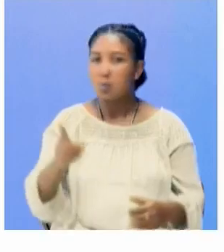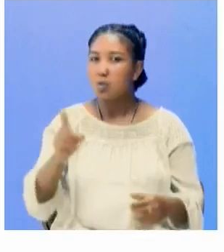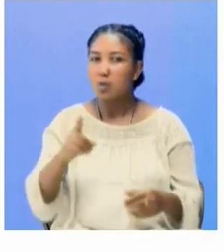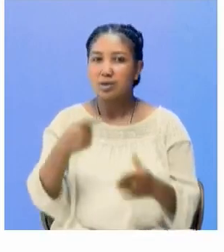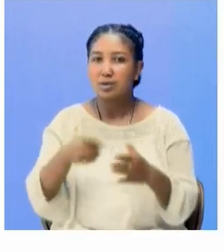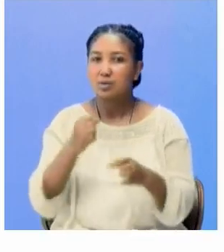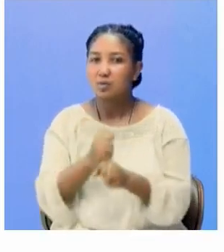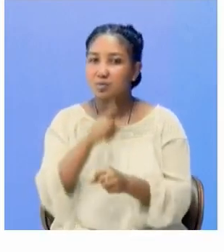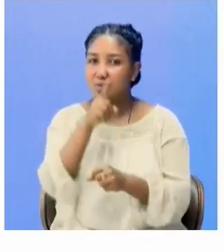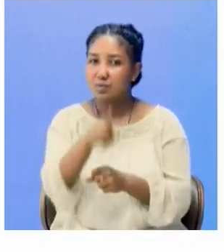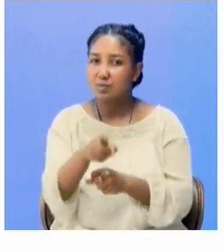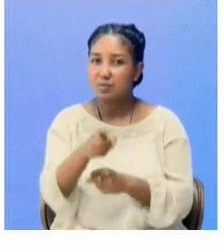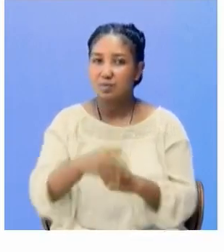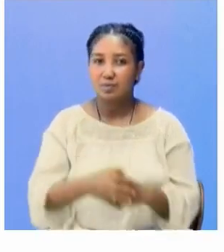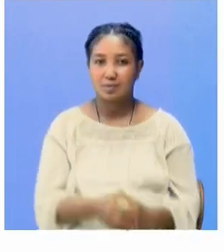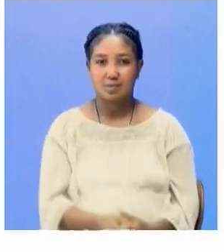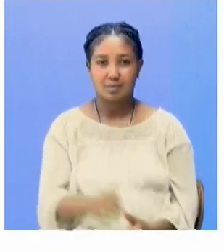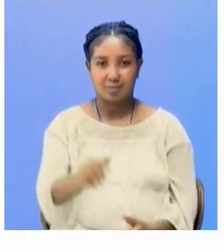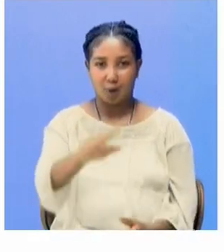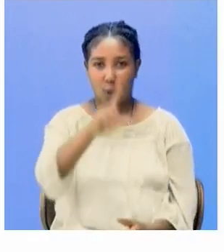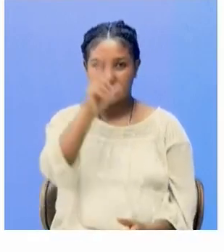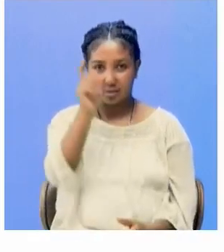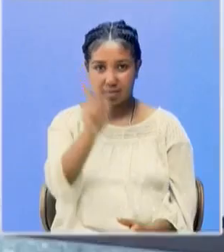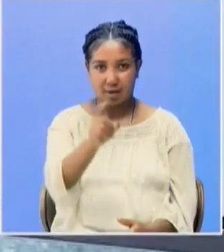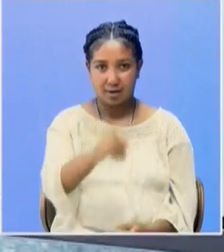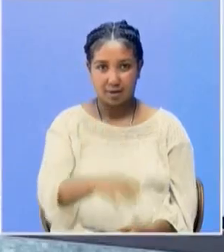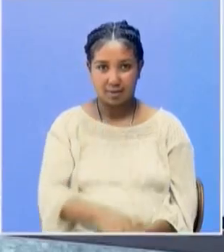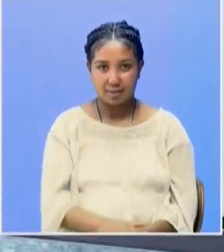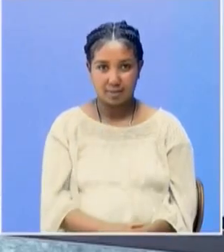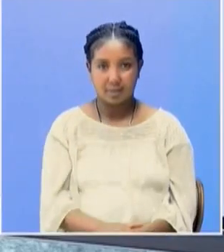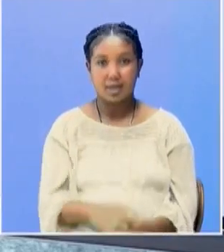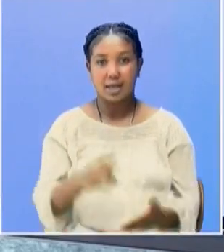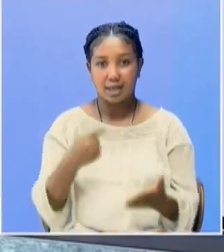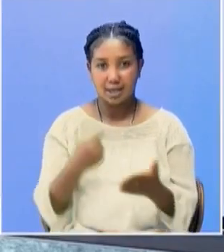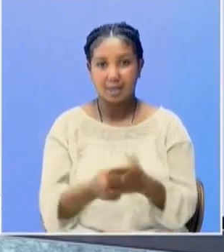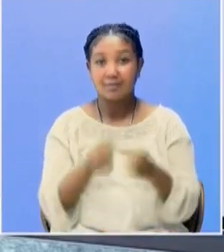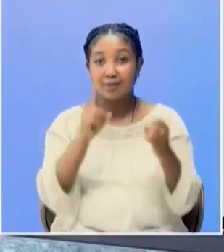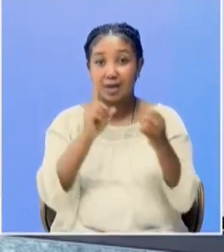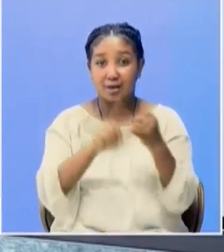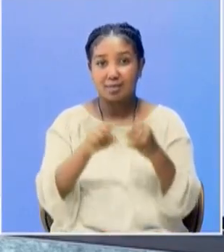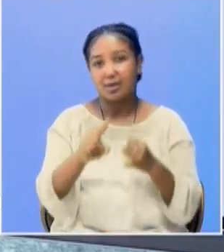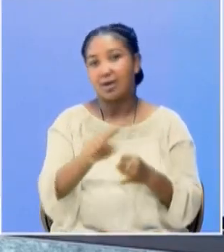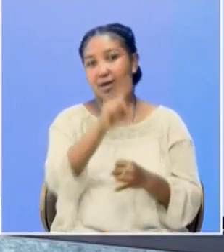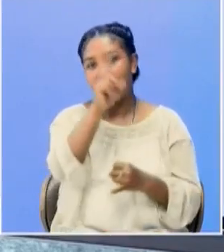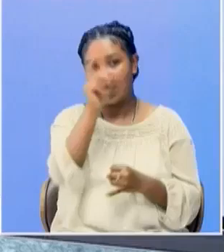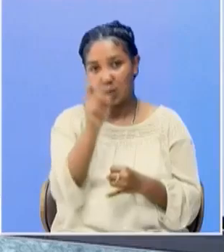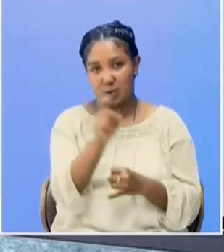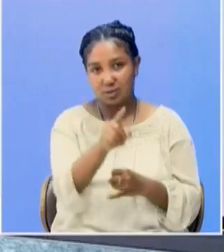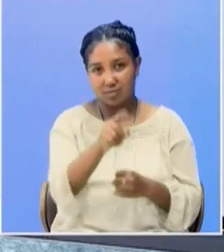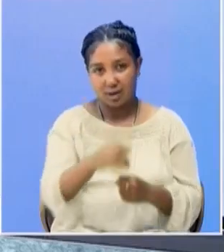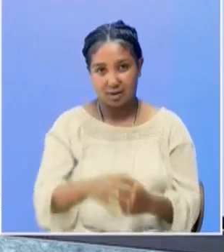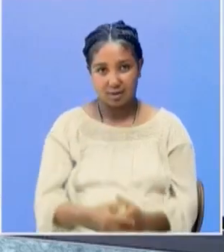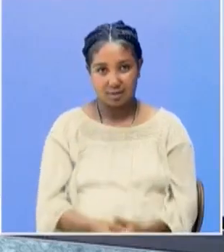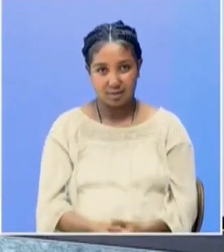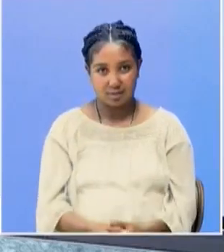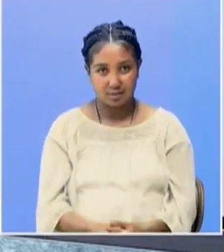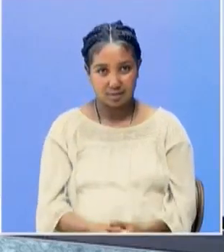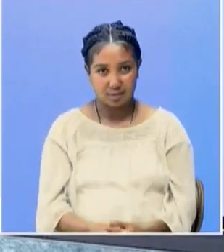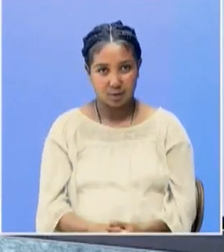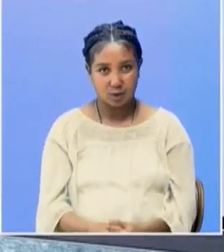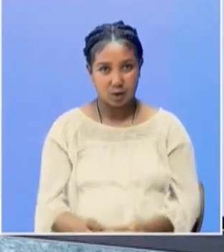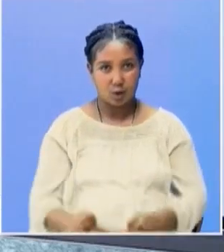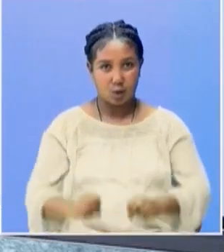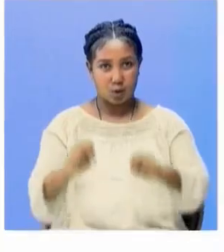Look, what are you doing? It is ended what? And question mark,